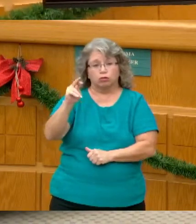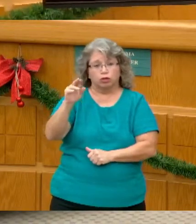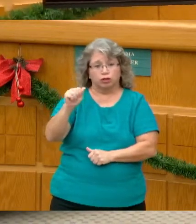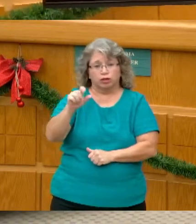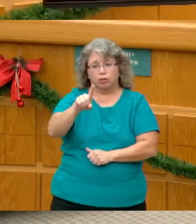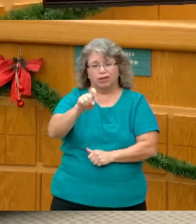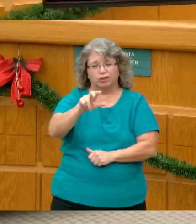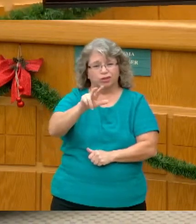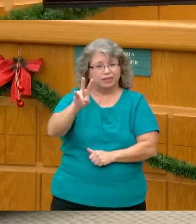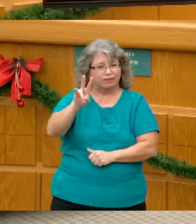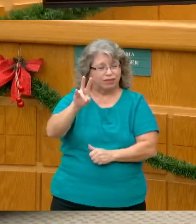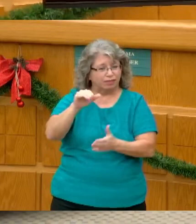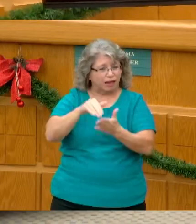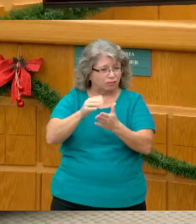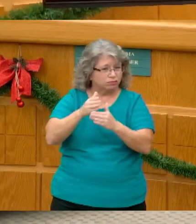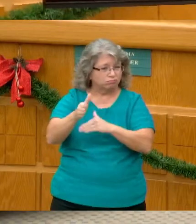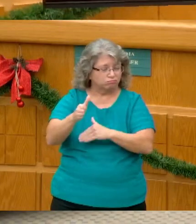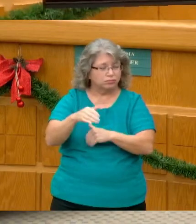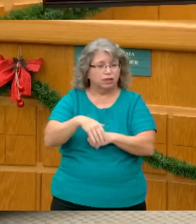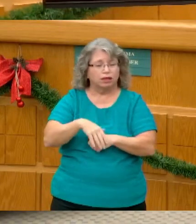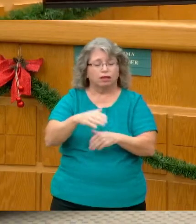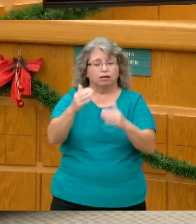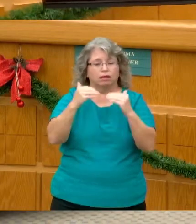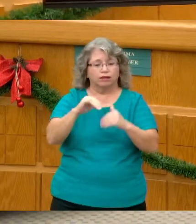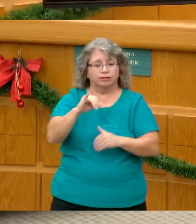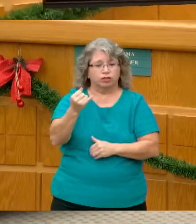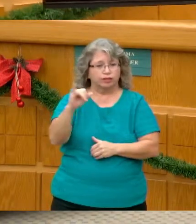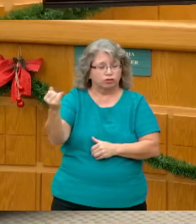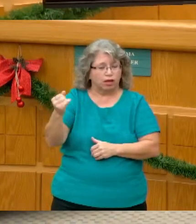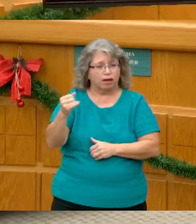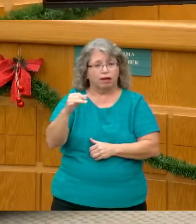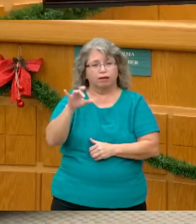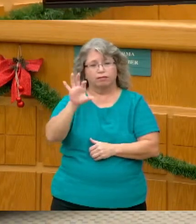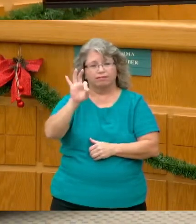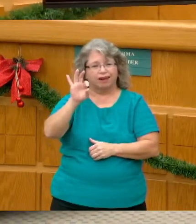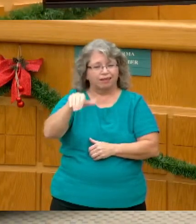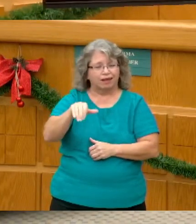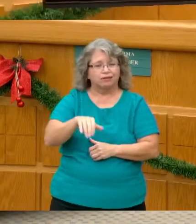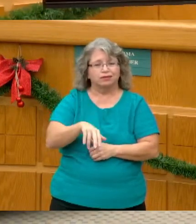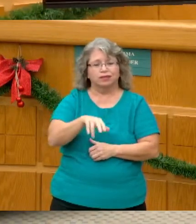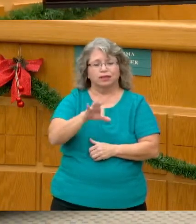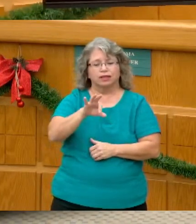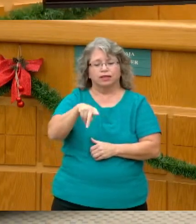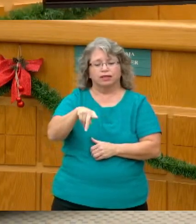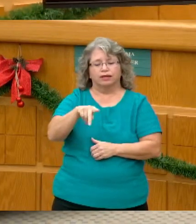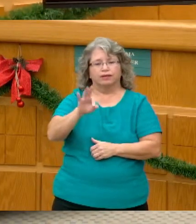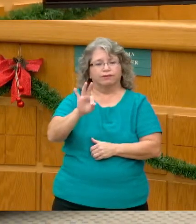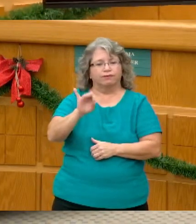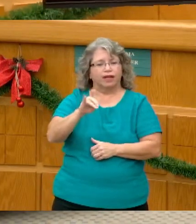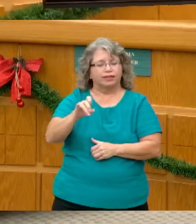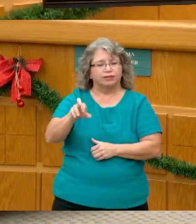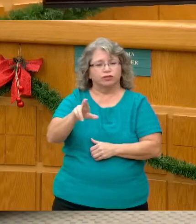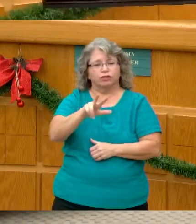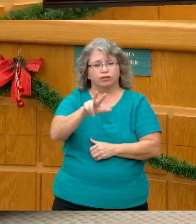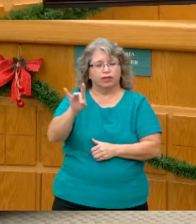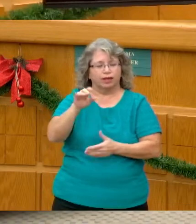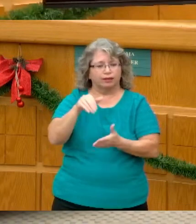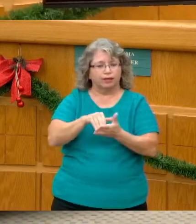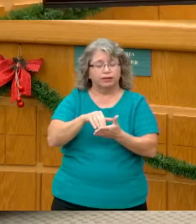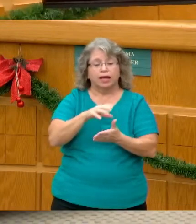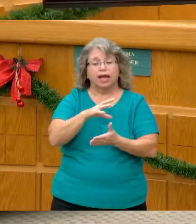137,000. Then we have our Johnson & Johnson 9,000, our Pfizer dose of 38,000, and now our pediatric doses.